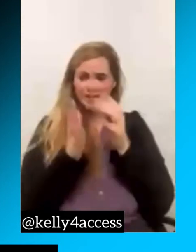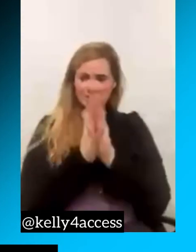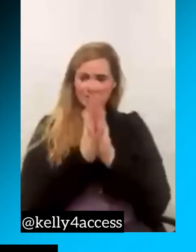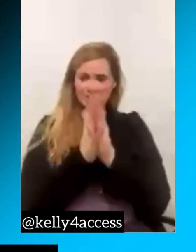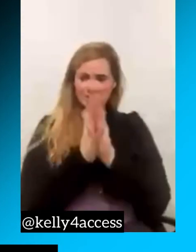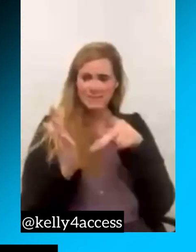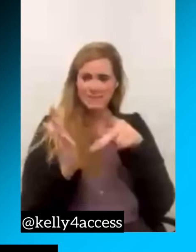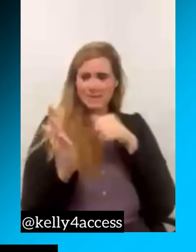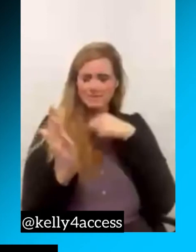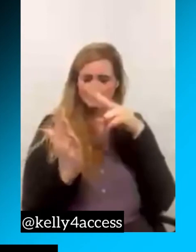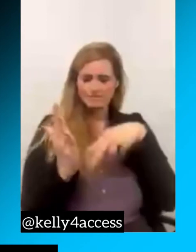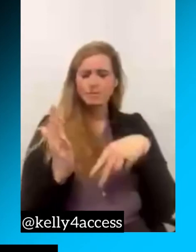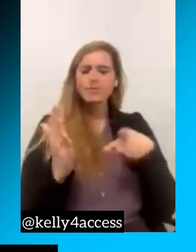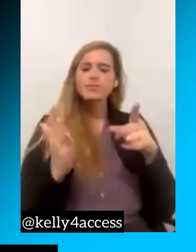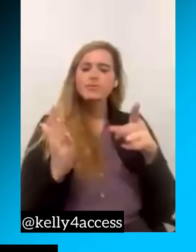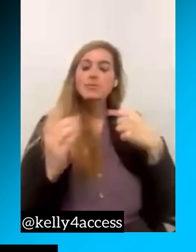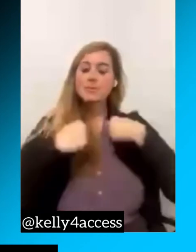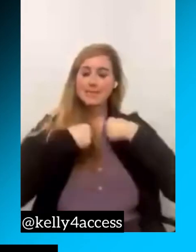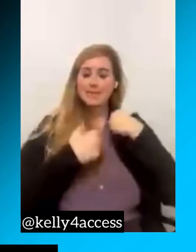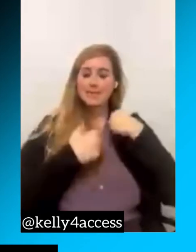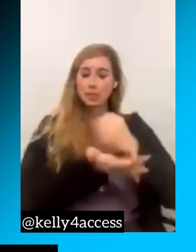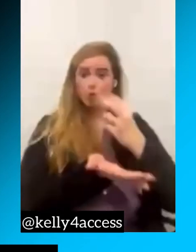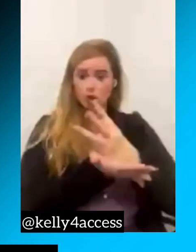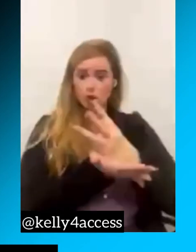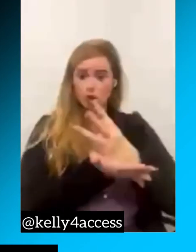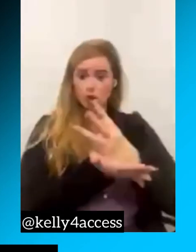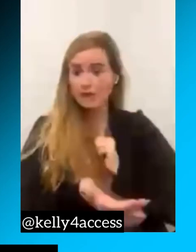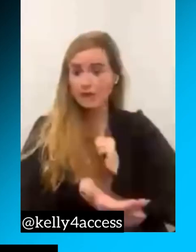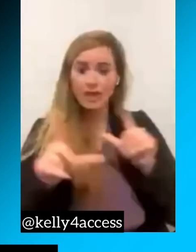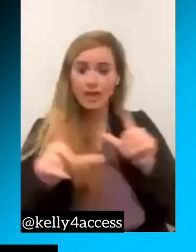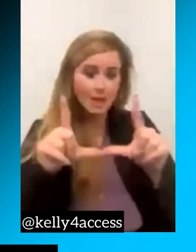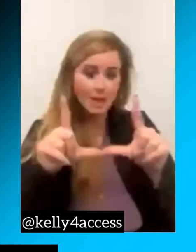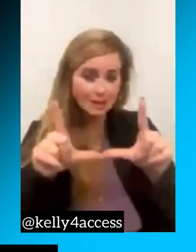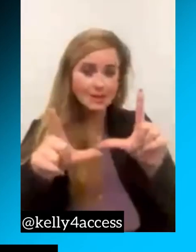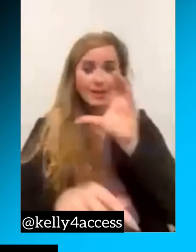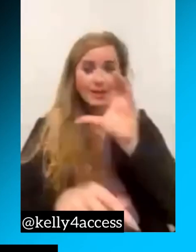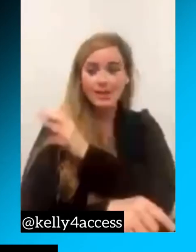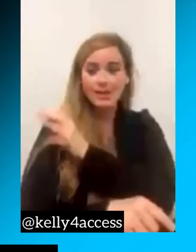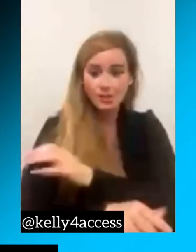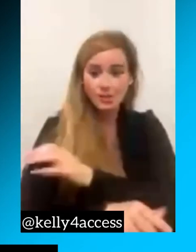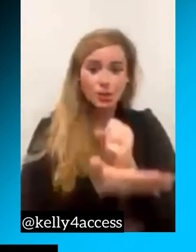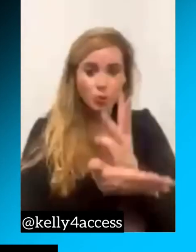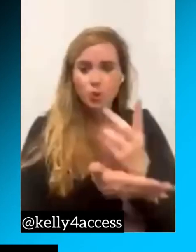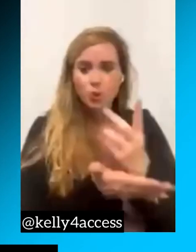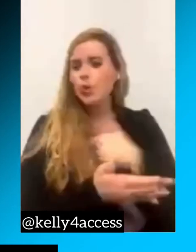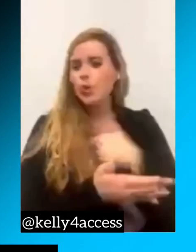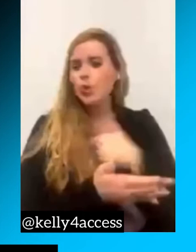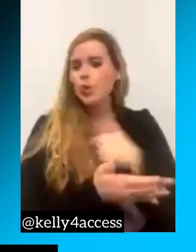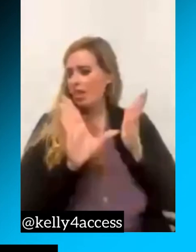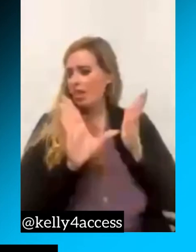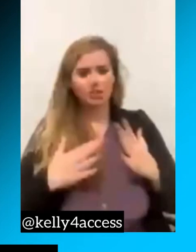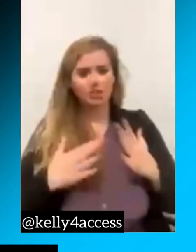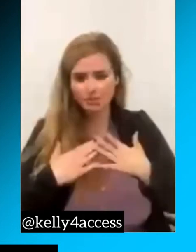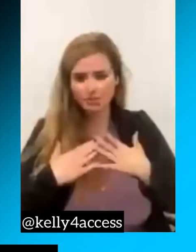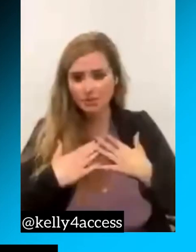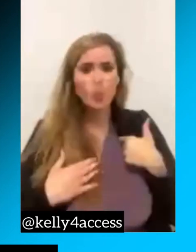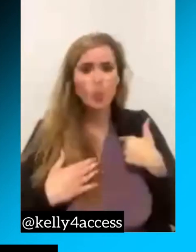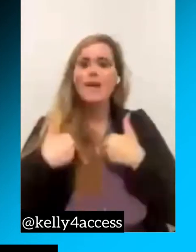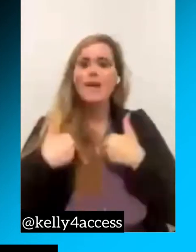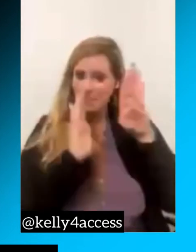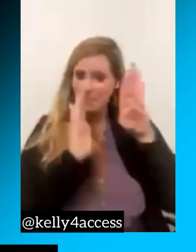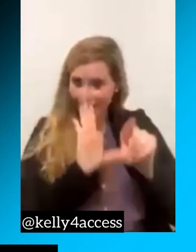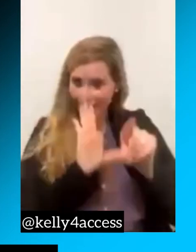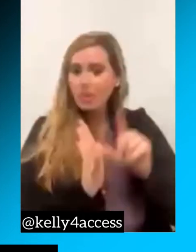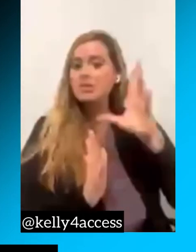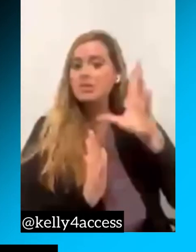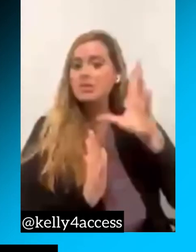social workers like myself, I'm a licensed clinical social worker. We are not psychologists. we have a background in psychology. We have a